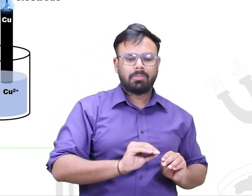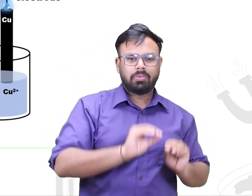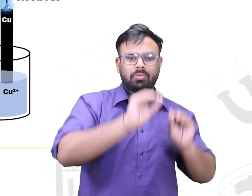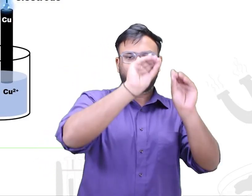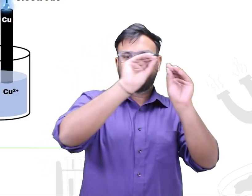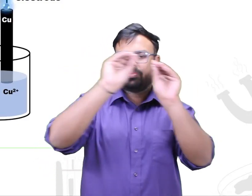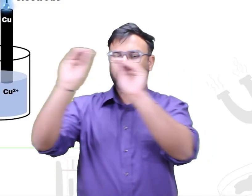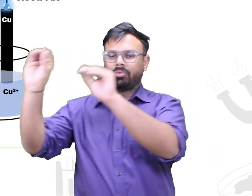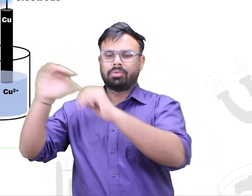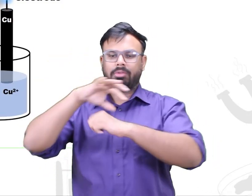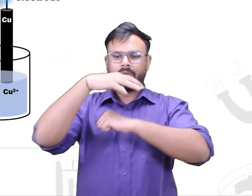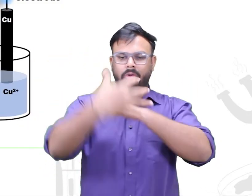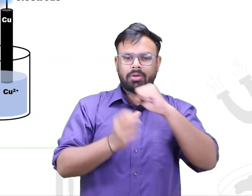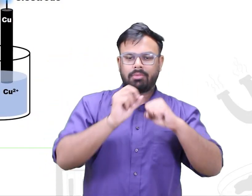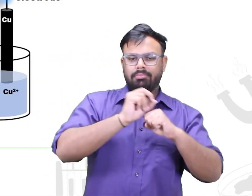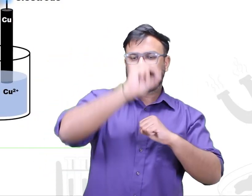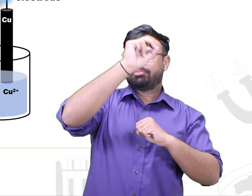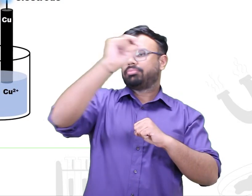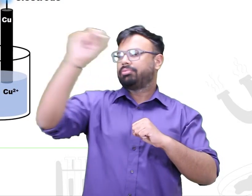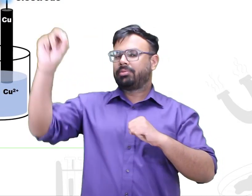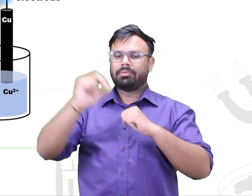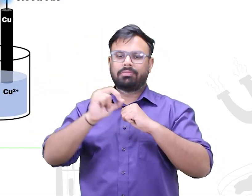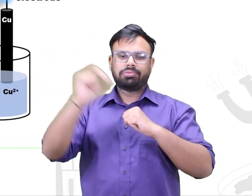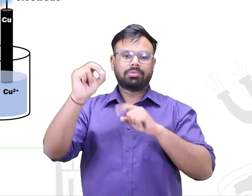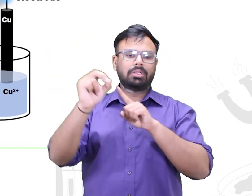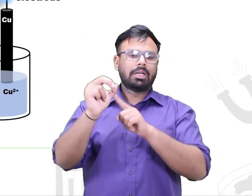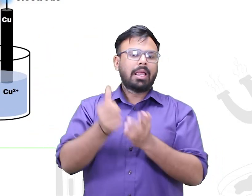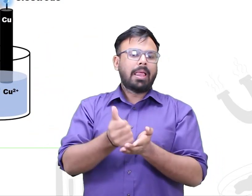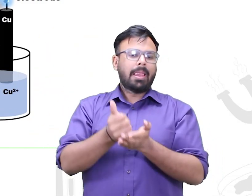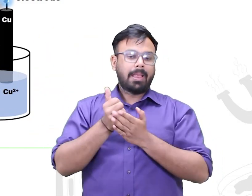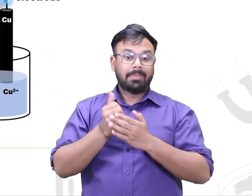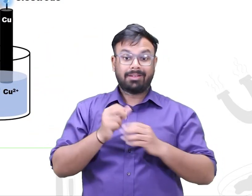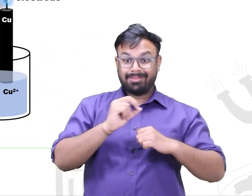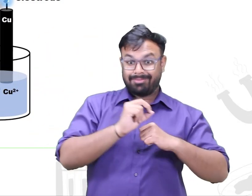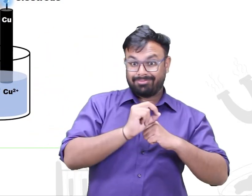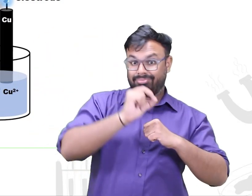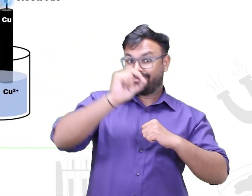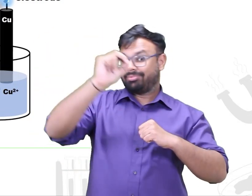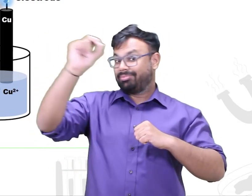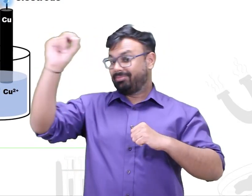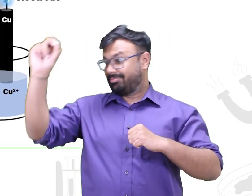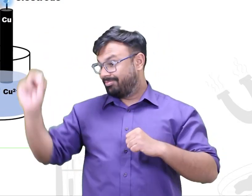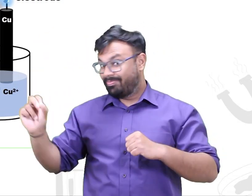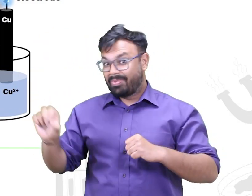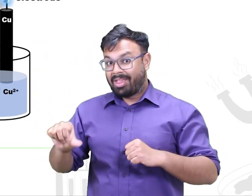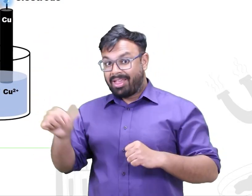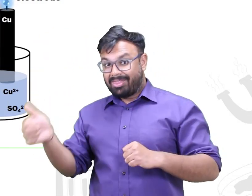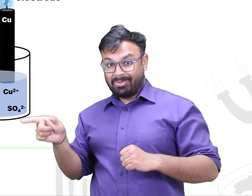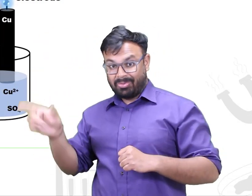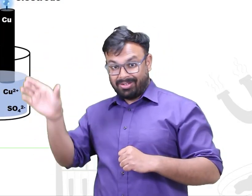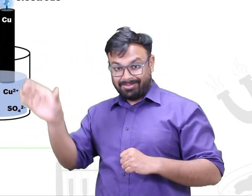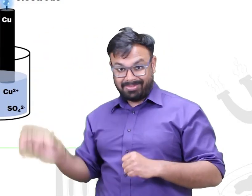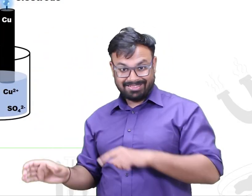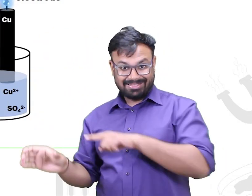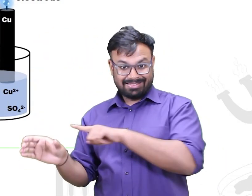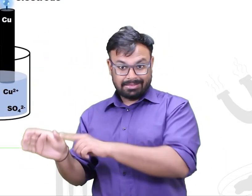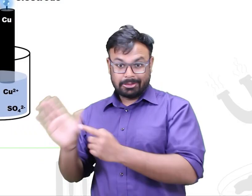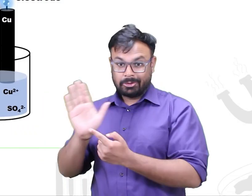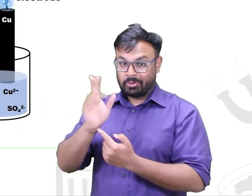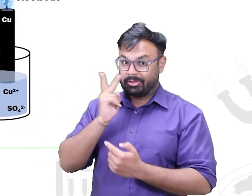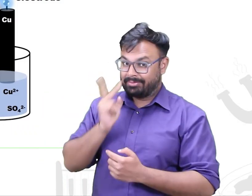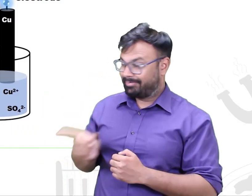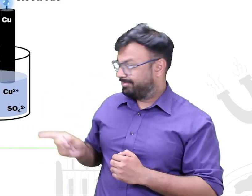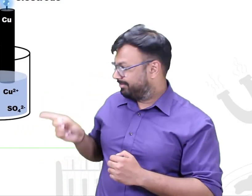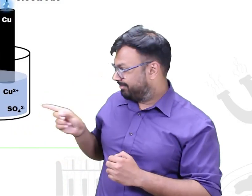it leaves Zn2+ ions in the solution. So the weight of the zinc electrode gets reduced. On the other side,